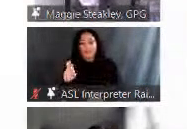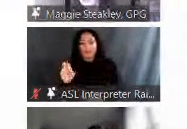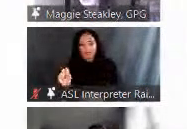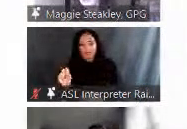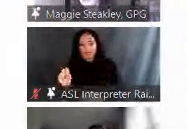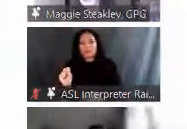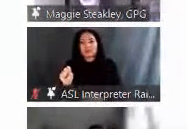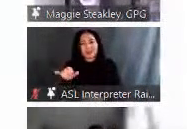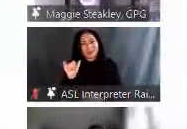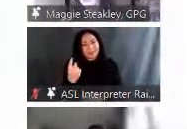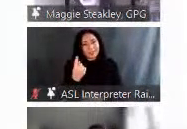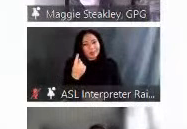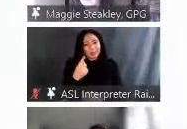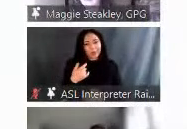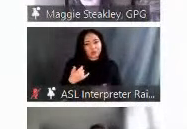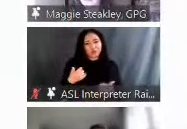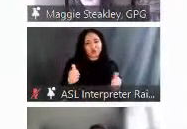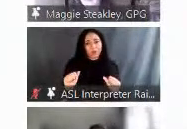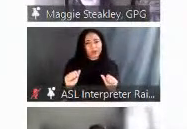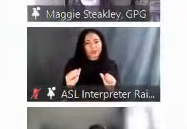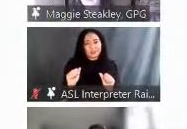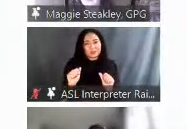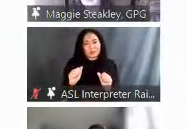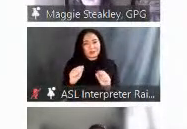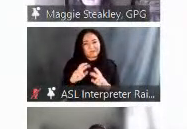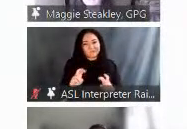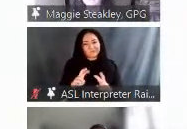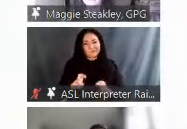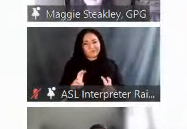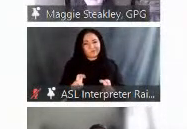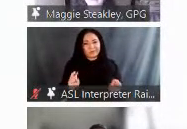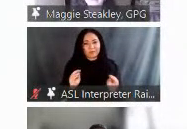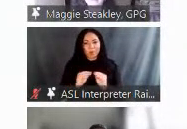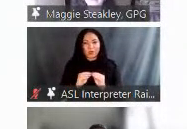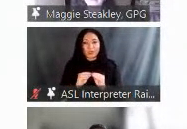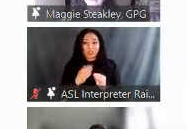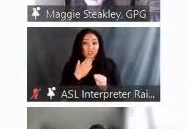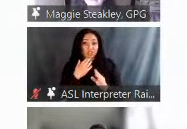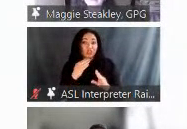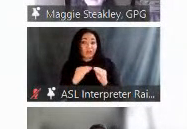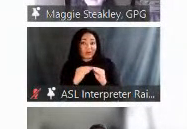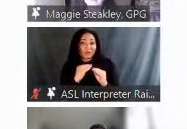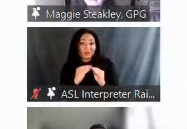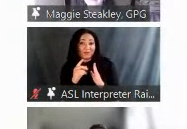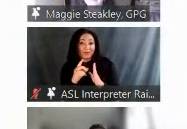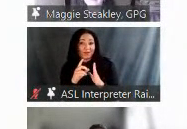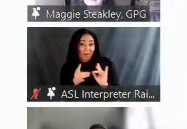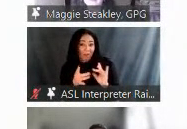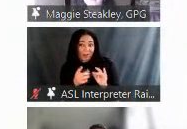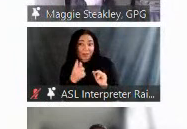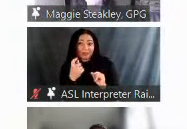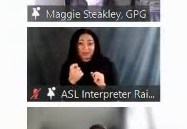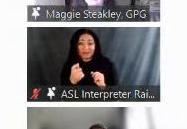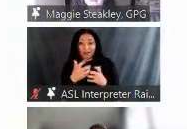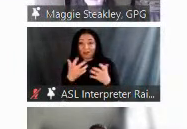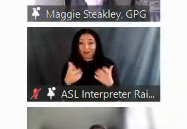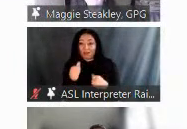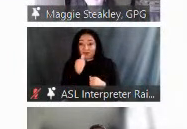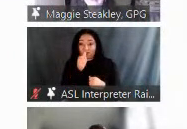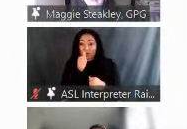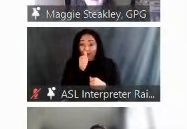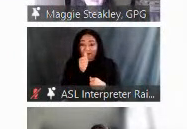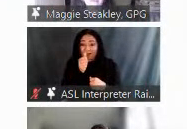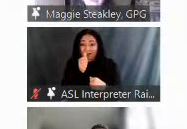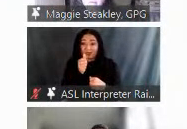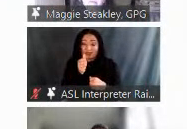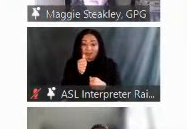So it's a really good corrective comment, because a lot of these so-called private programs do serve a public purpose